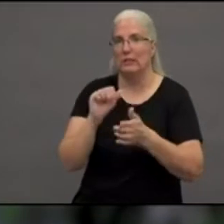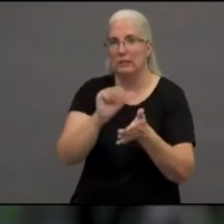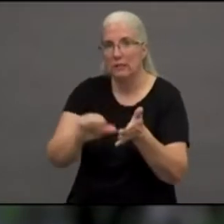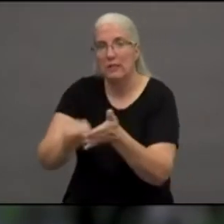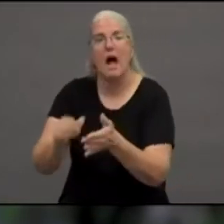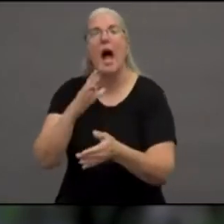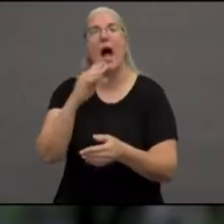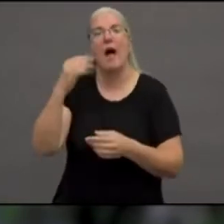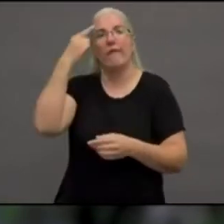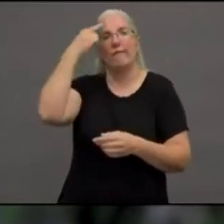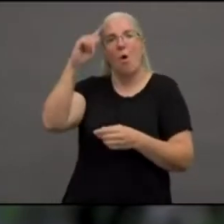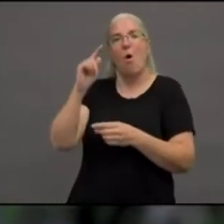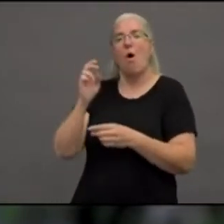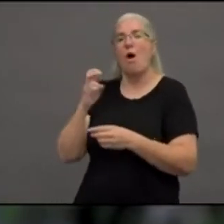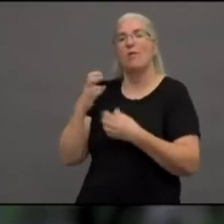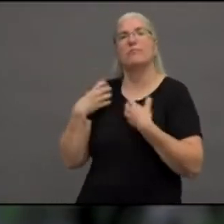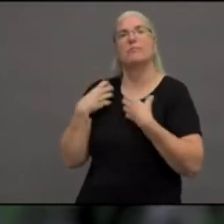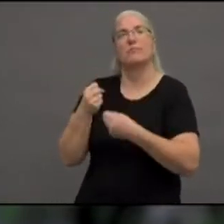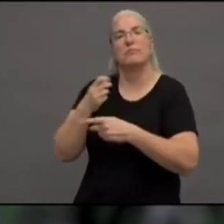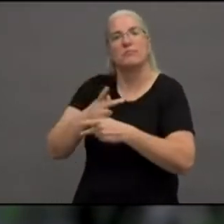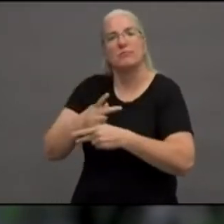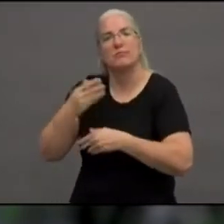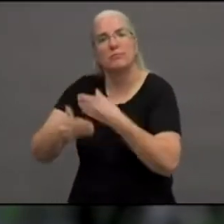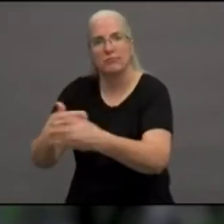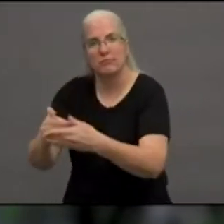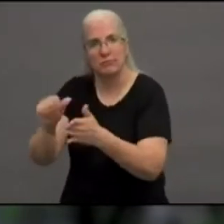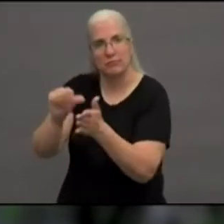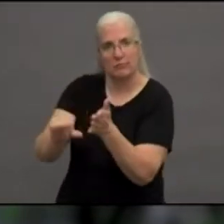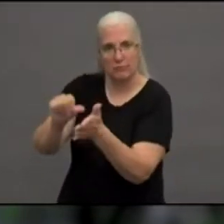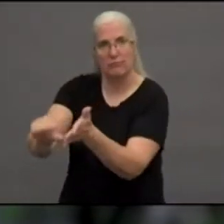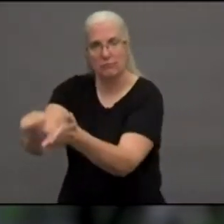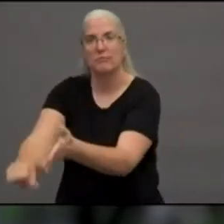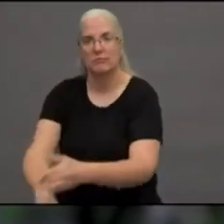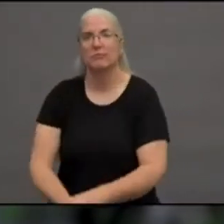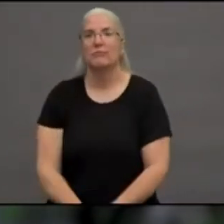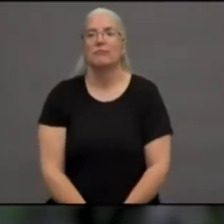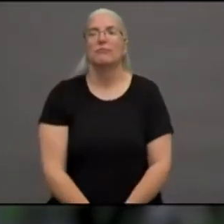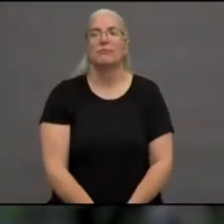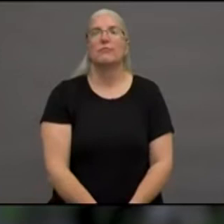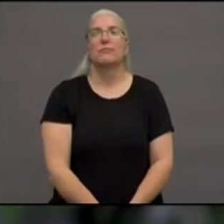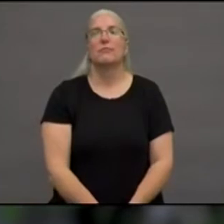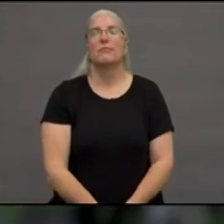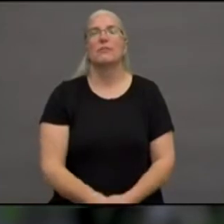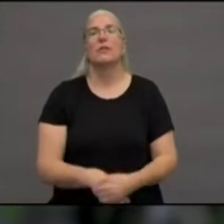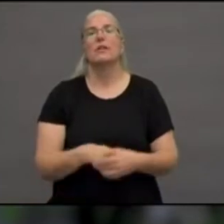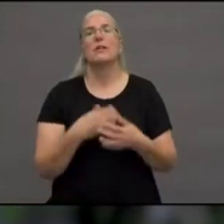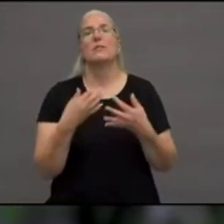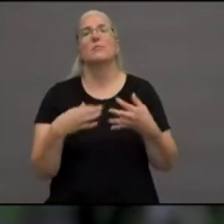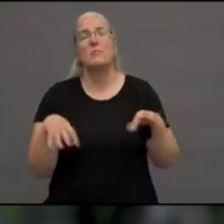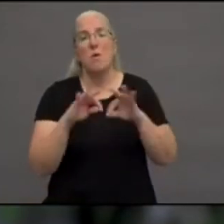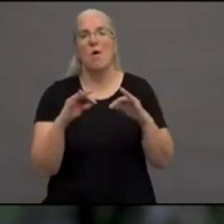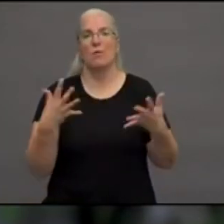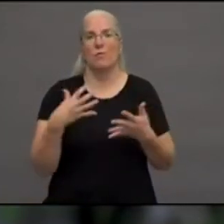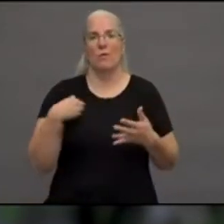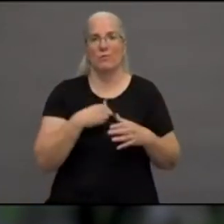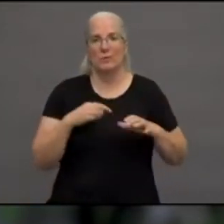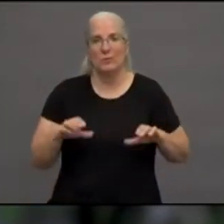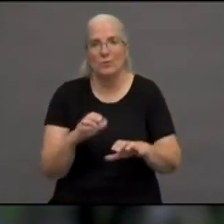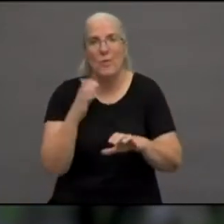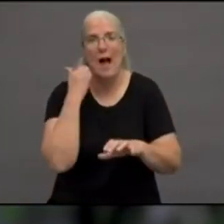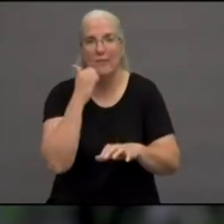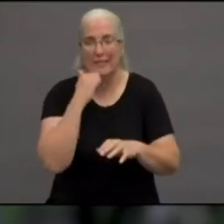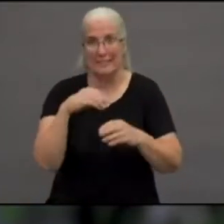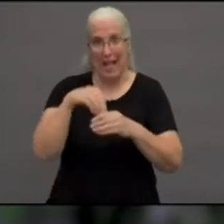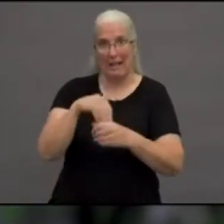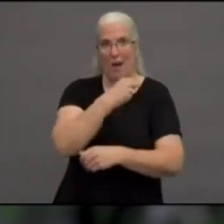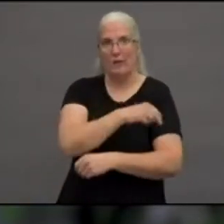And I think one important thing that we're really doing is every single day we are assessing the situation, monitoring